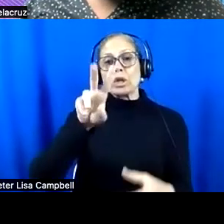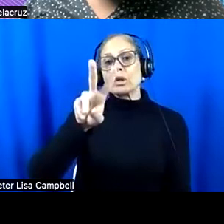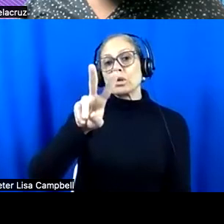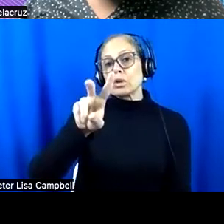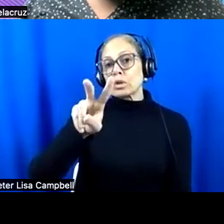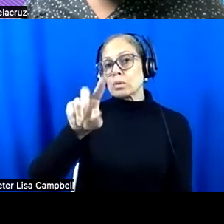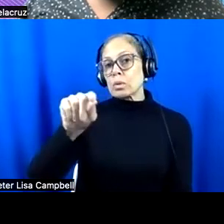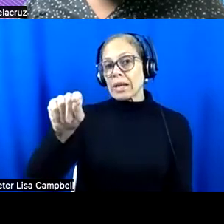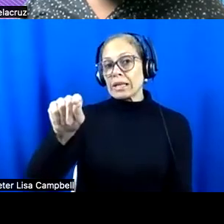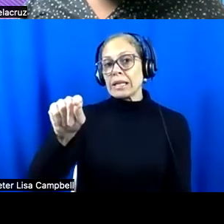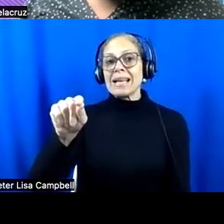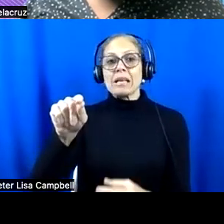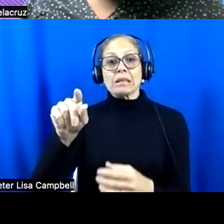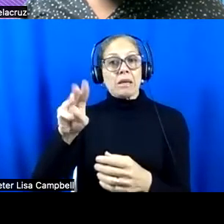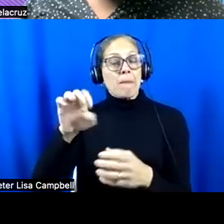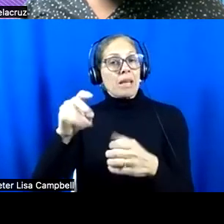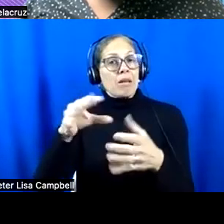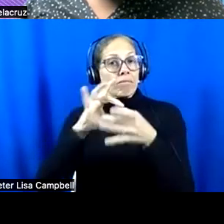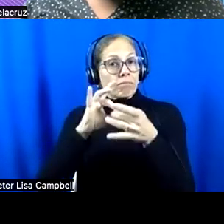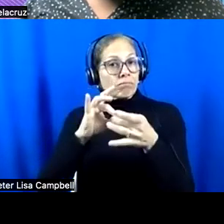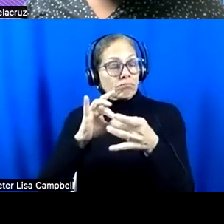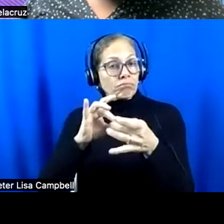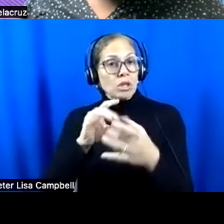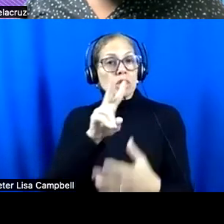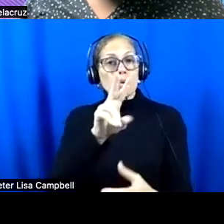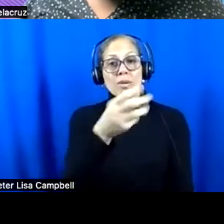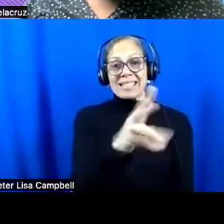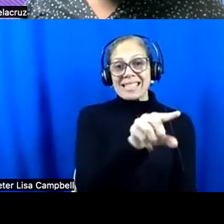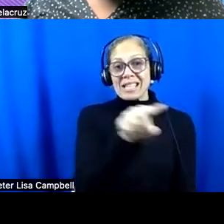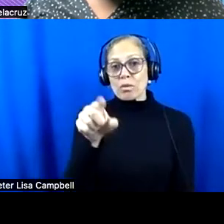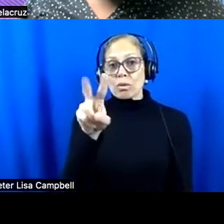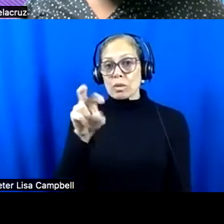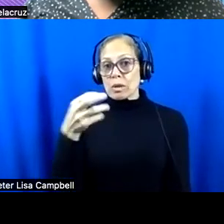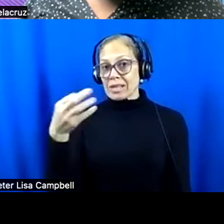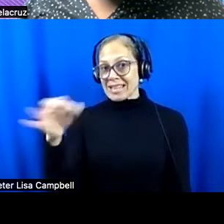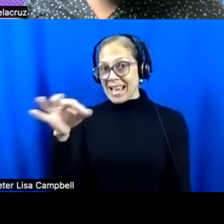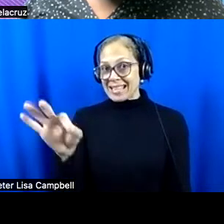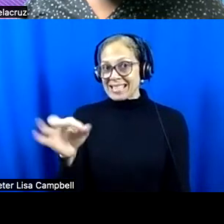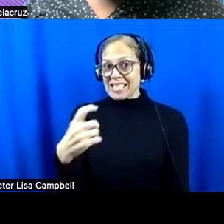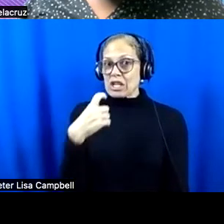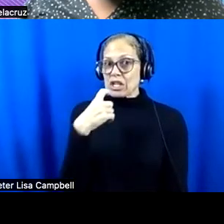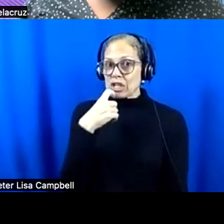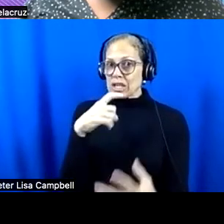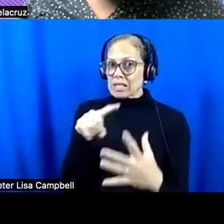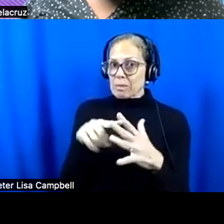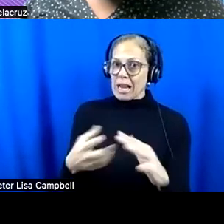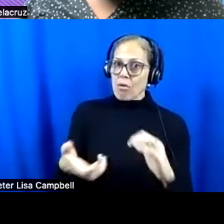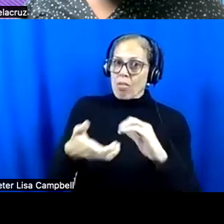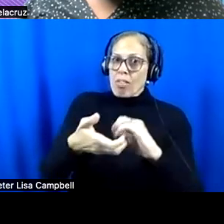Fellowship, a 2016 through 2019 Just Beginnings Collaborative